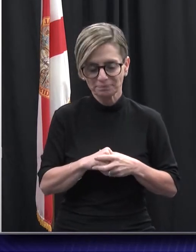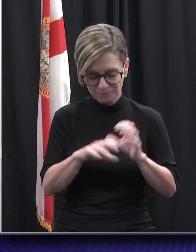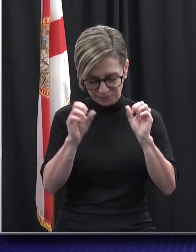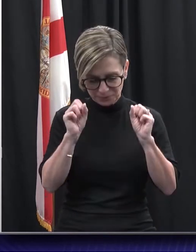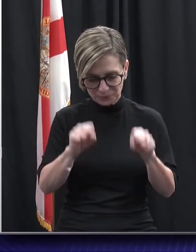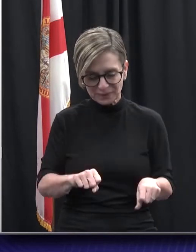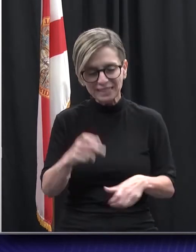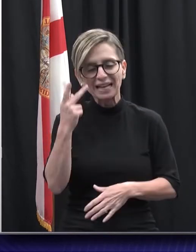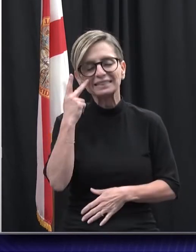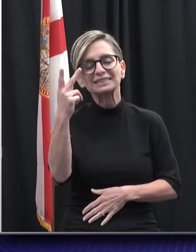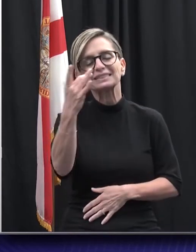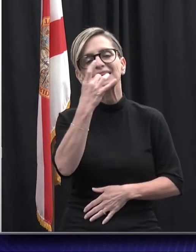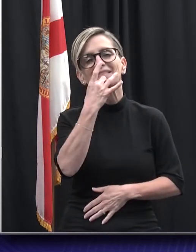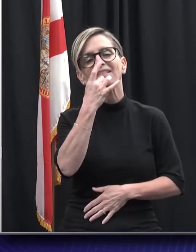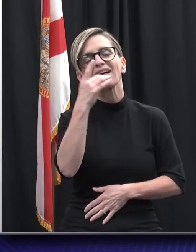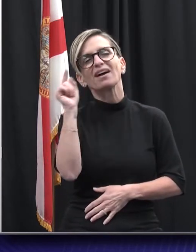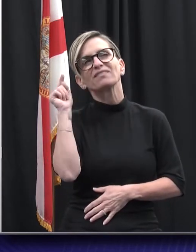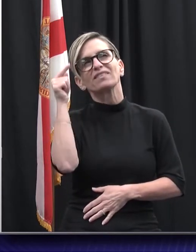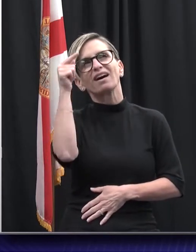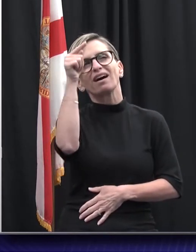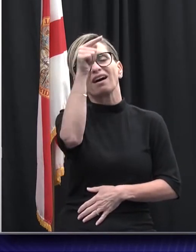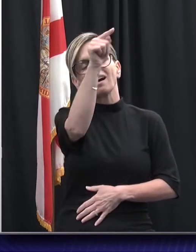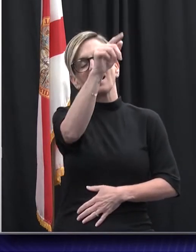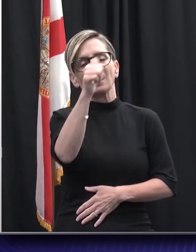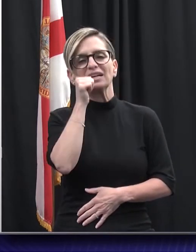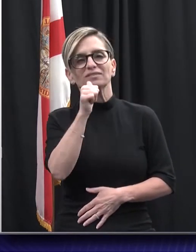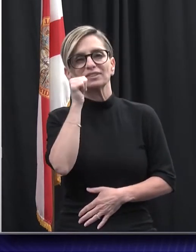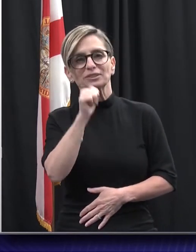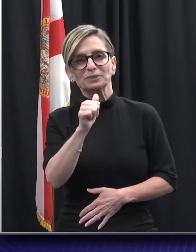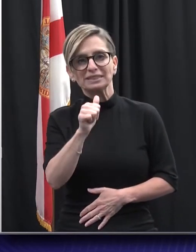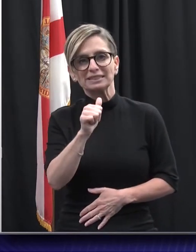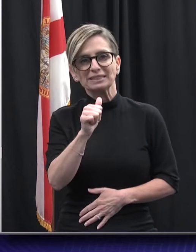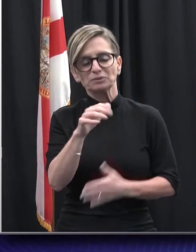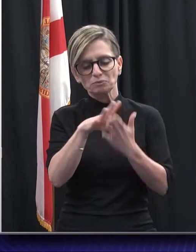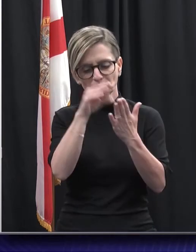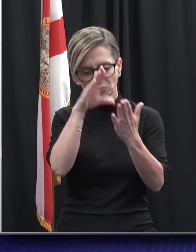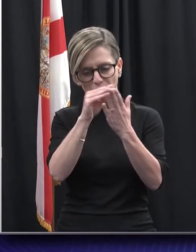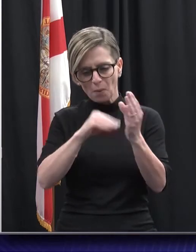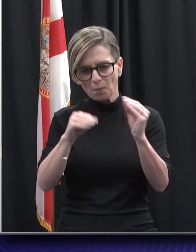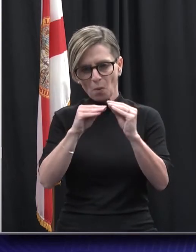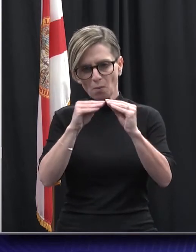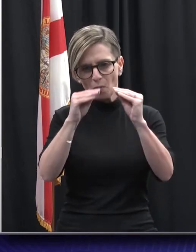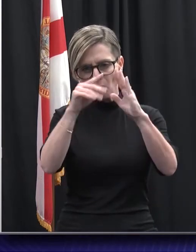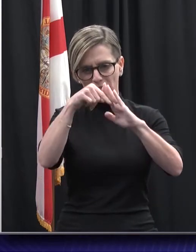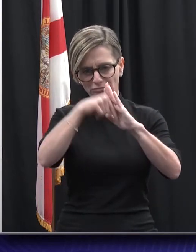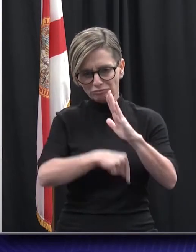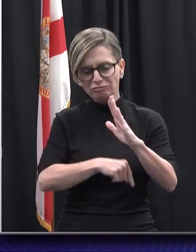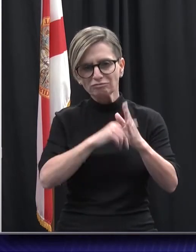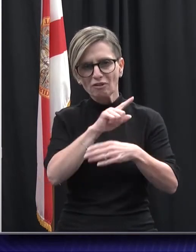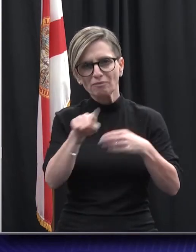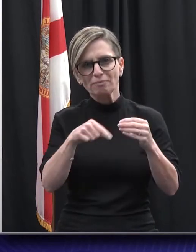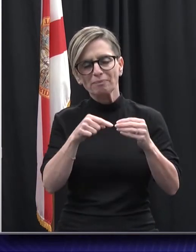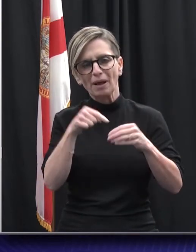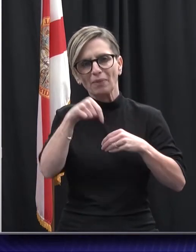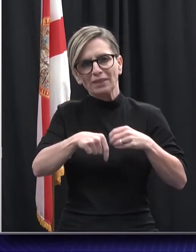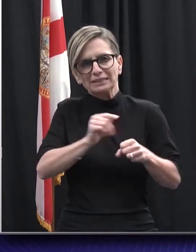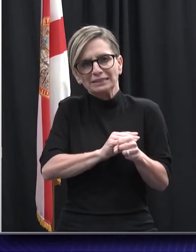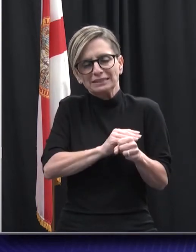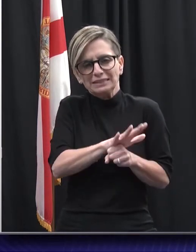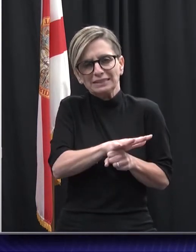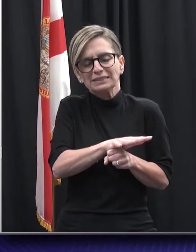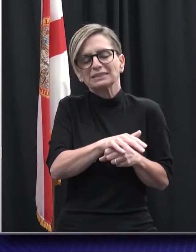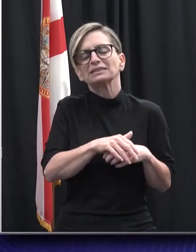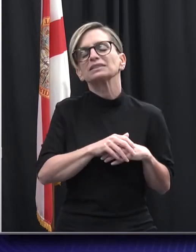We understand every day more about this disease and how we can deal with it. I also believe that we are all coming to grips, as